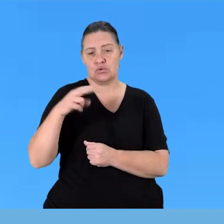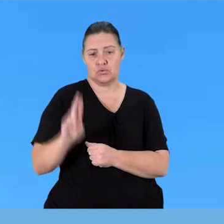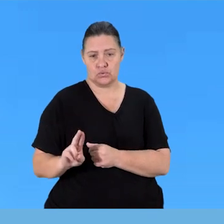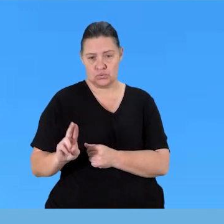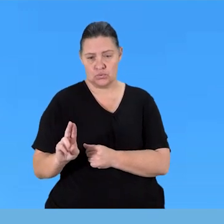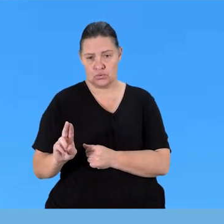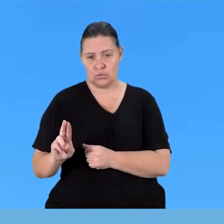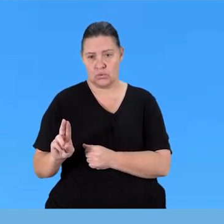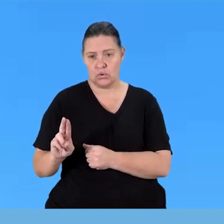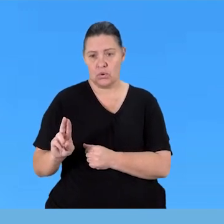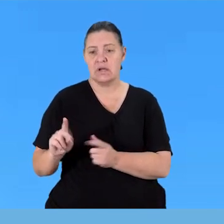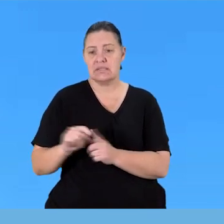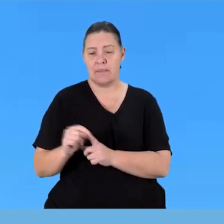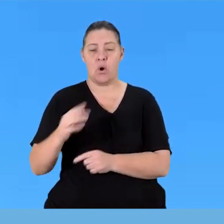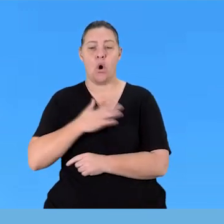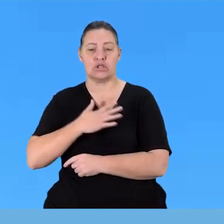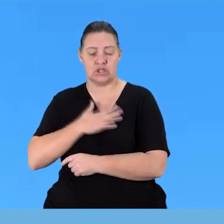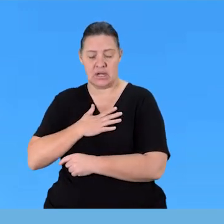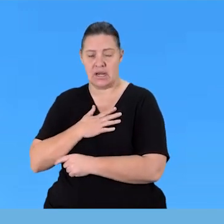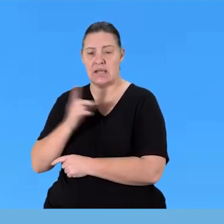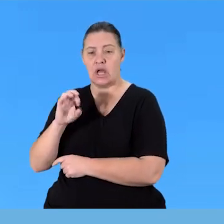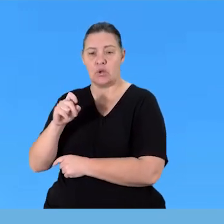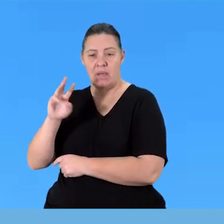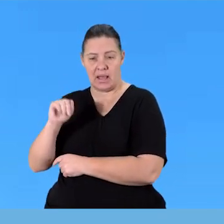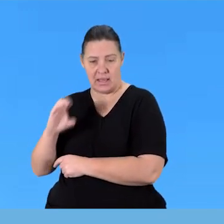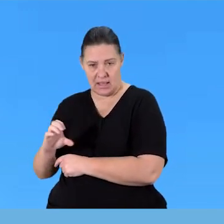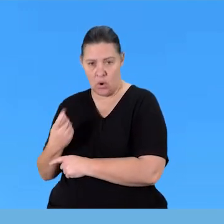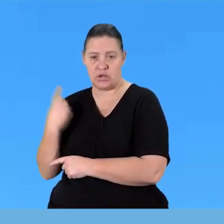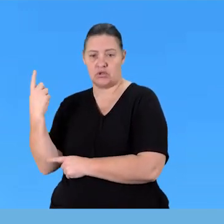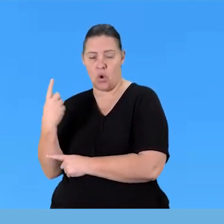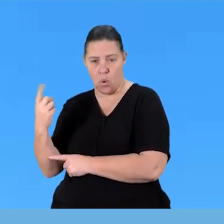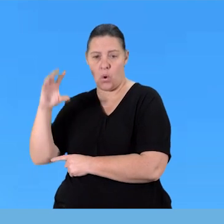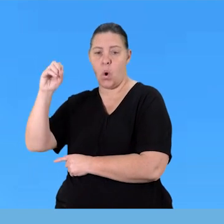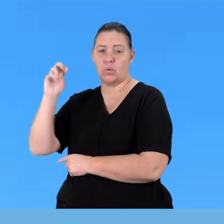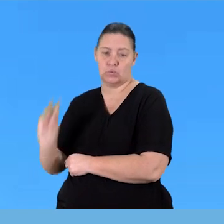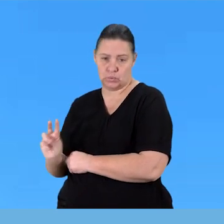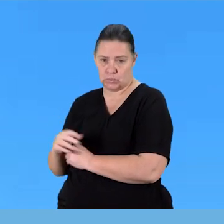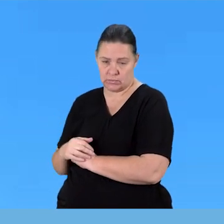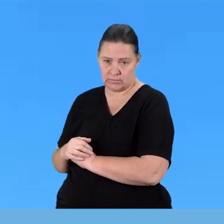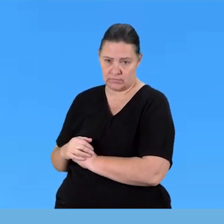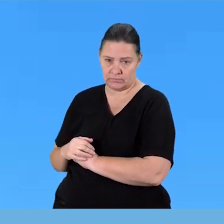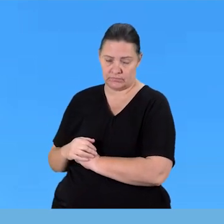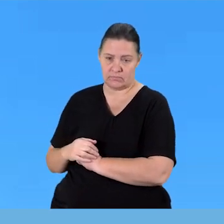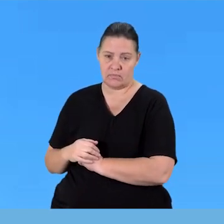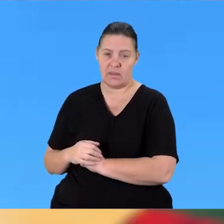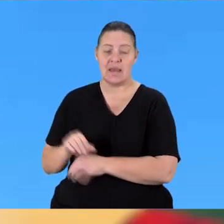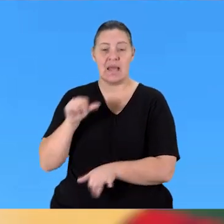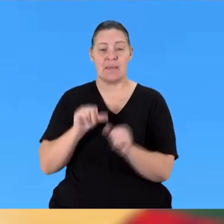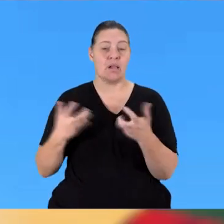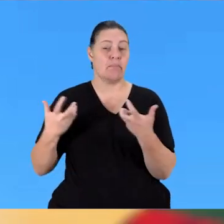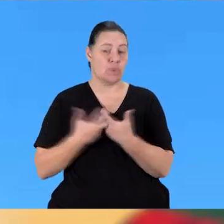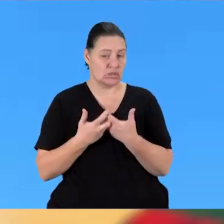same applies to the oxygen, it is a diatomic molecule, on its own it is written as O2. In a chemical